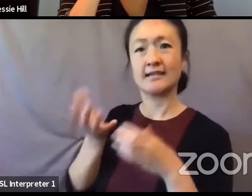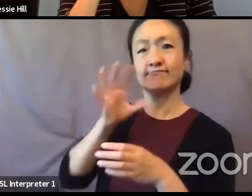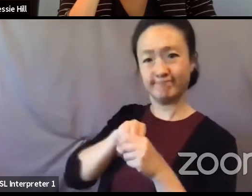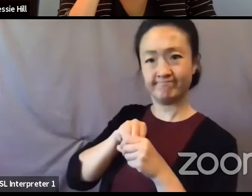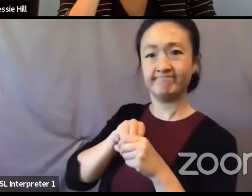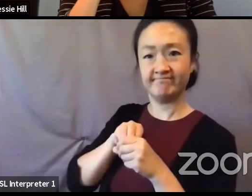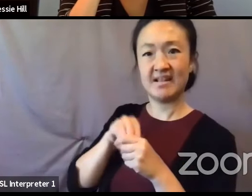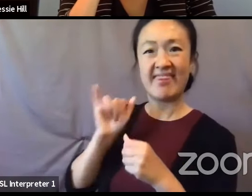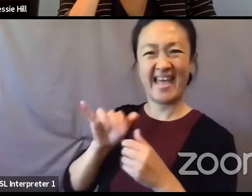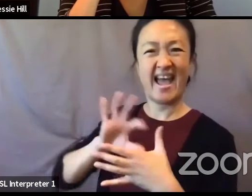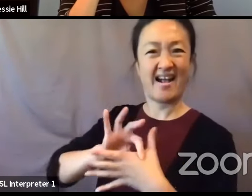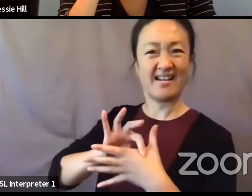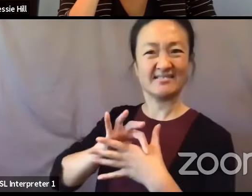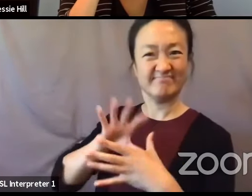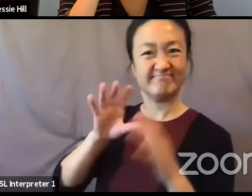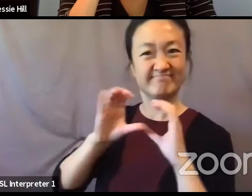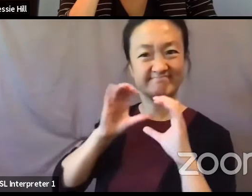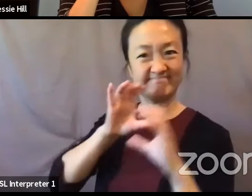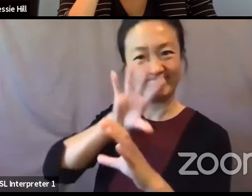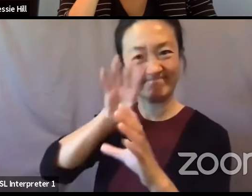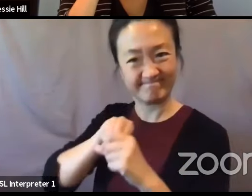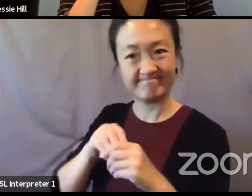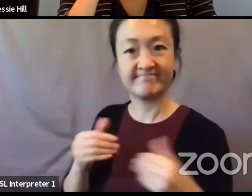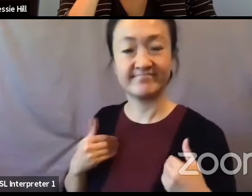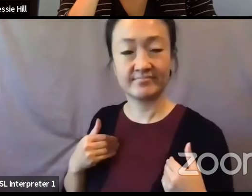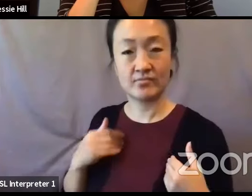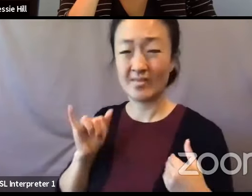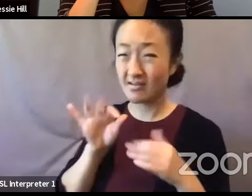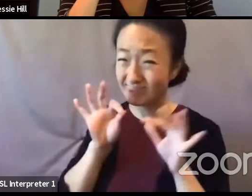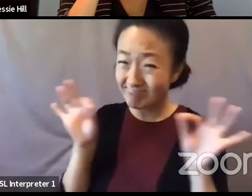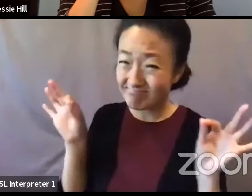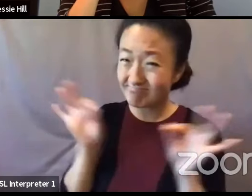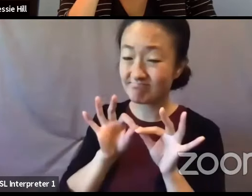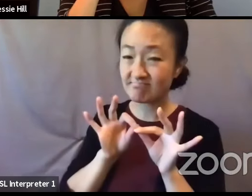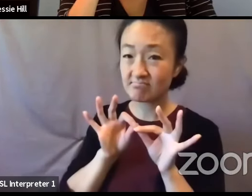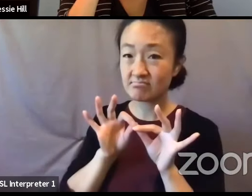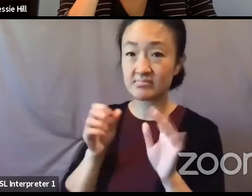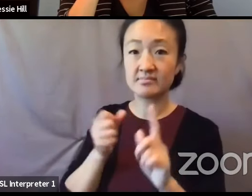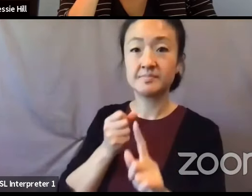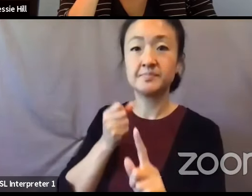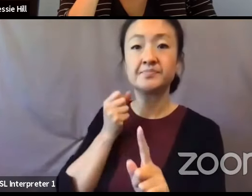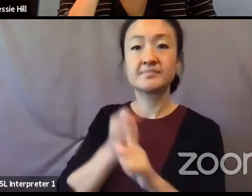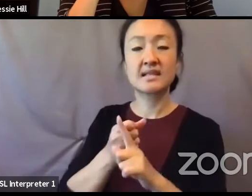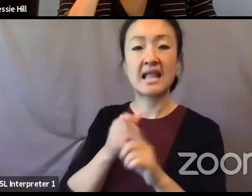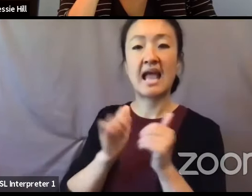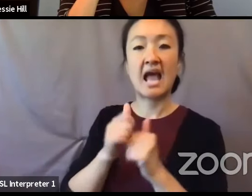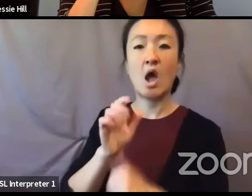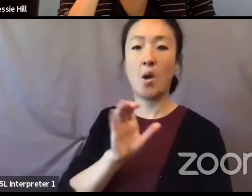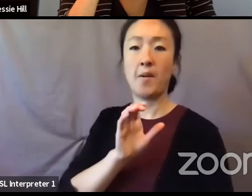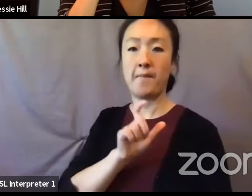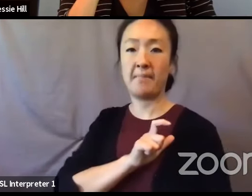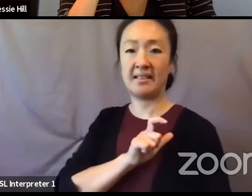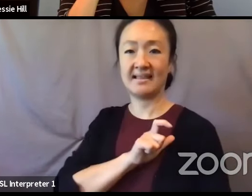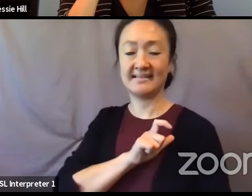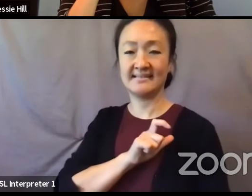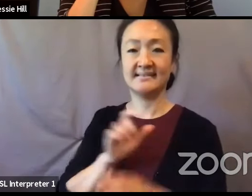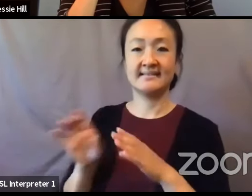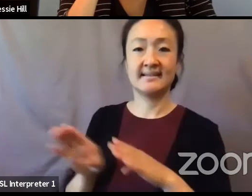that matters and that can have an effect on how police conduct is